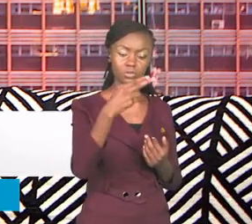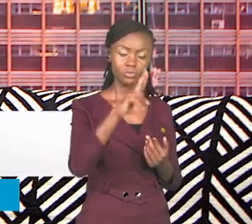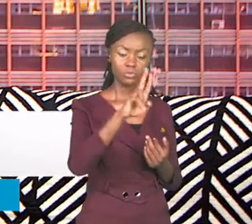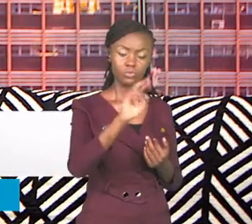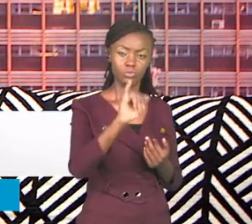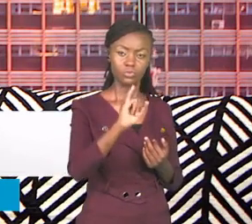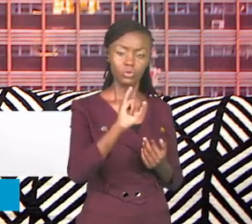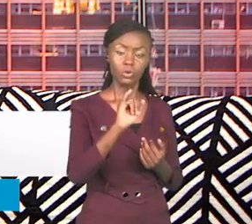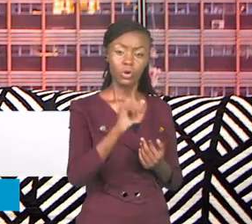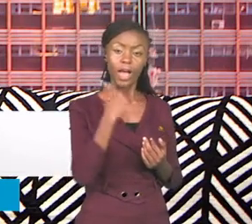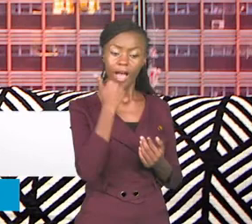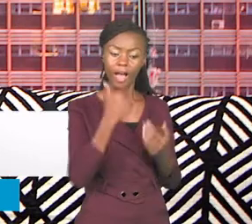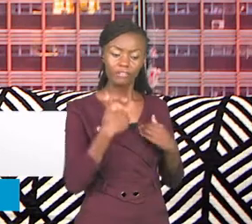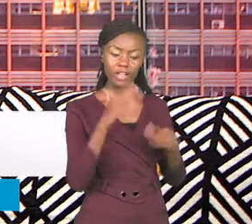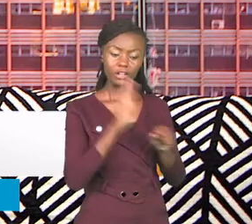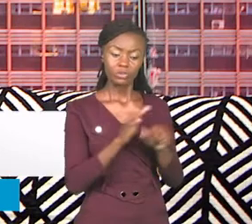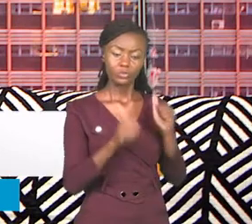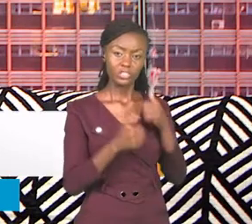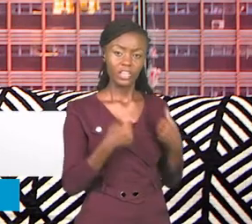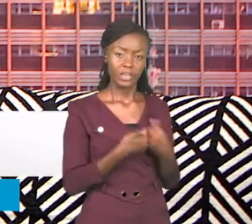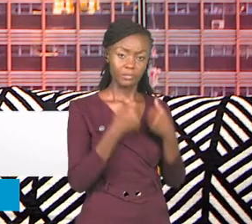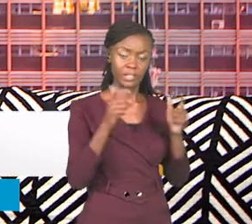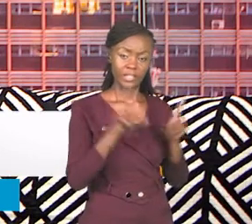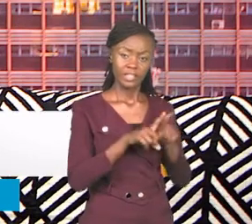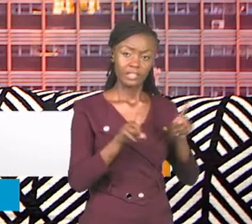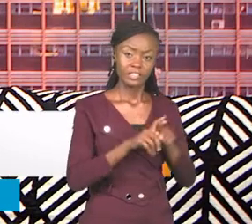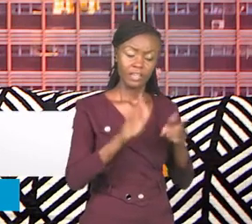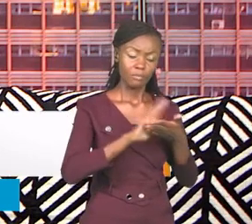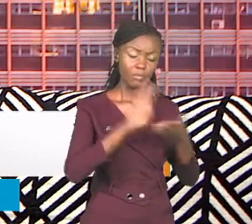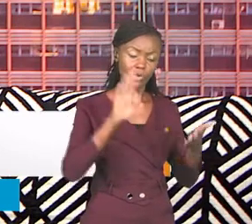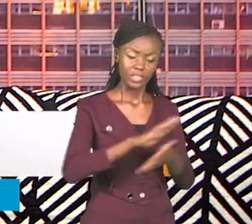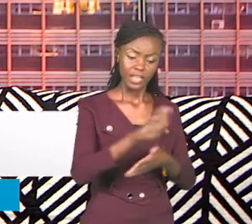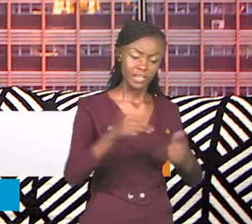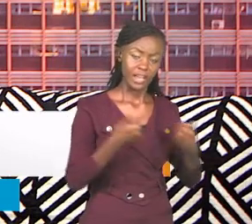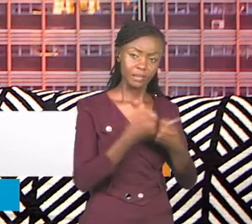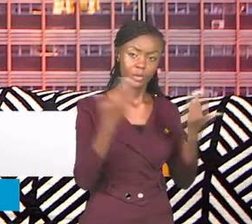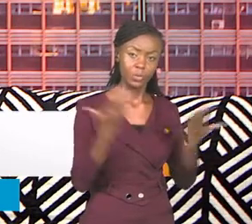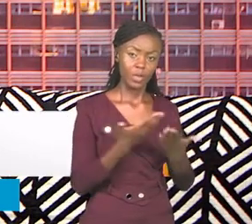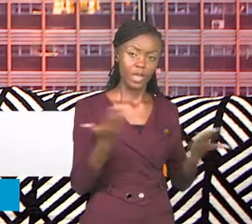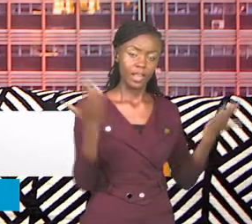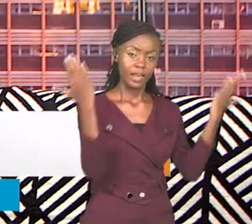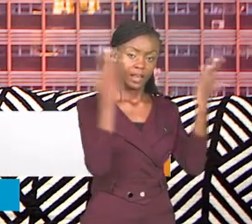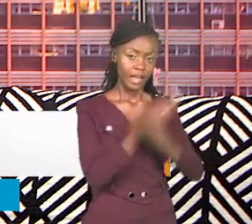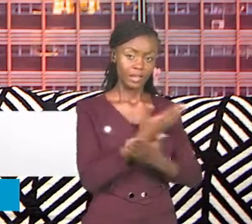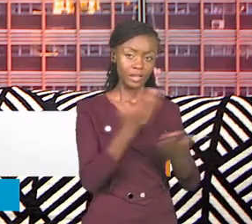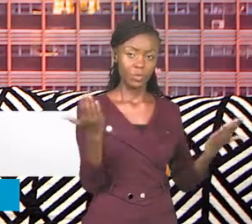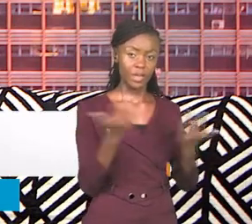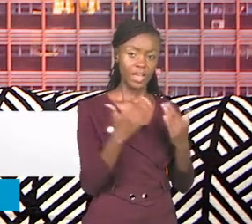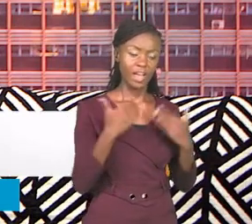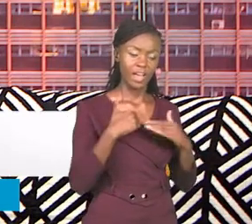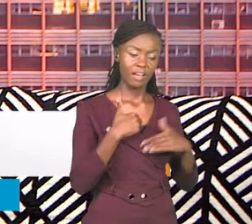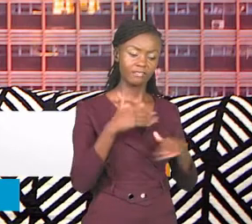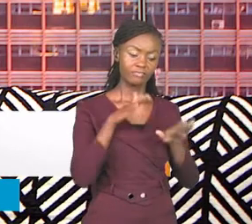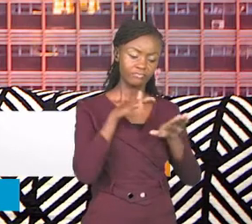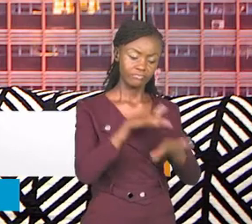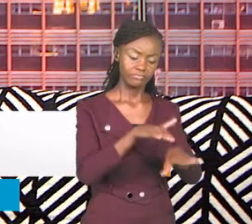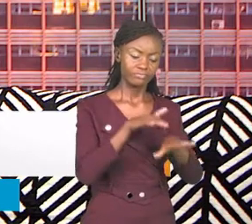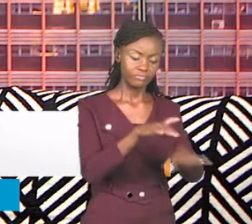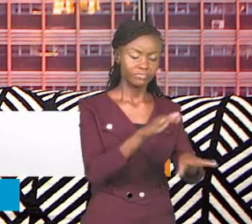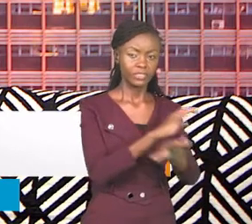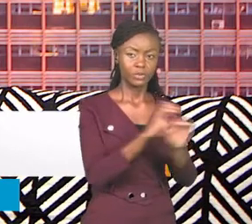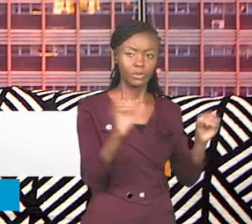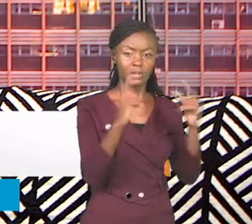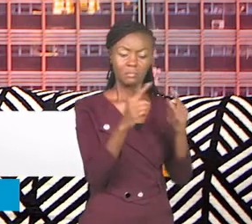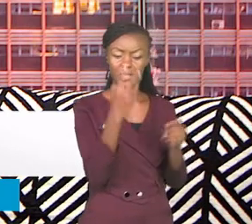much works going on. Mm-hmm. And particularly, most of the works are being done at night. When there's less traffic. Sure. But what do you